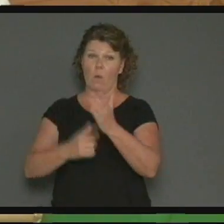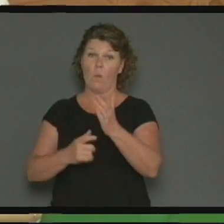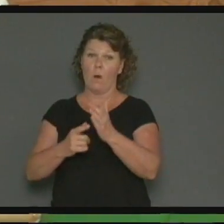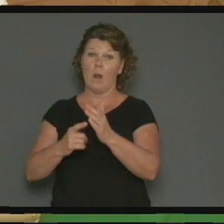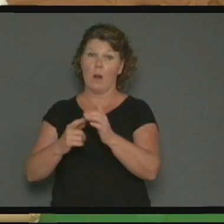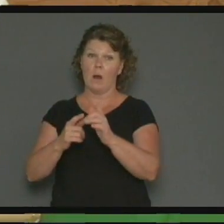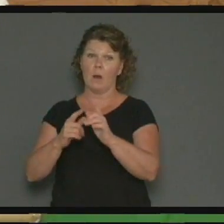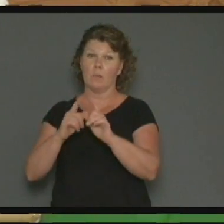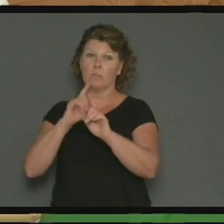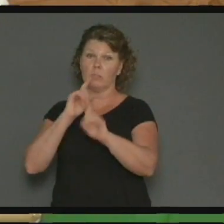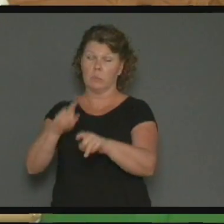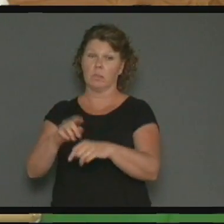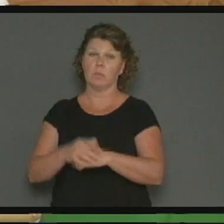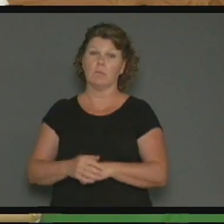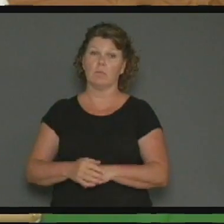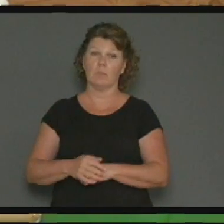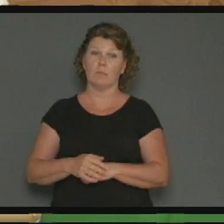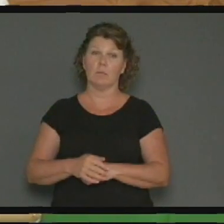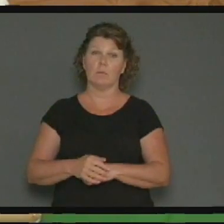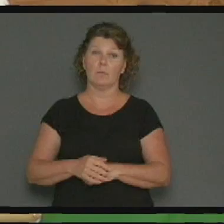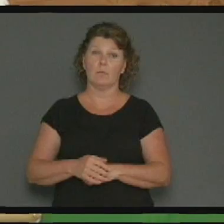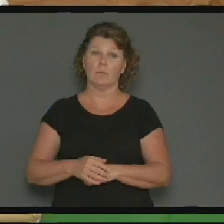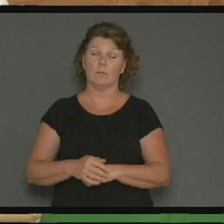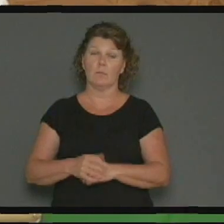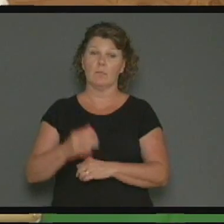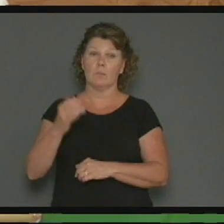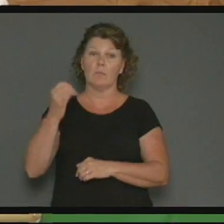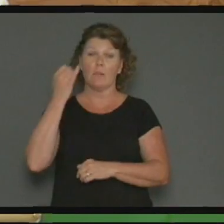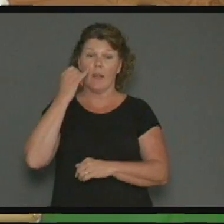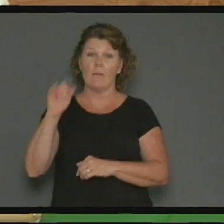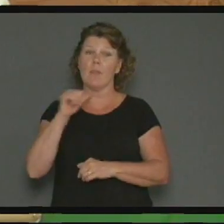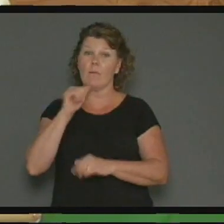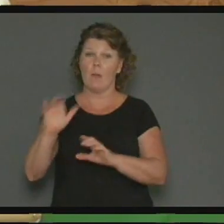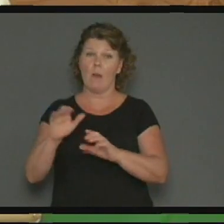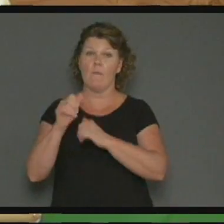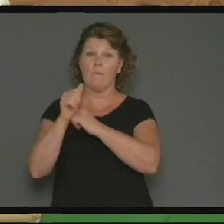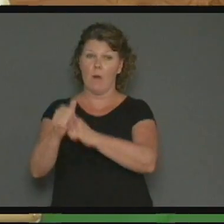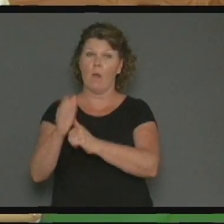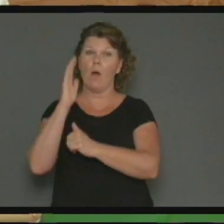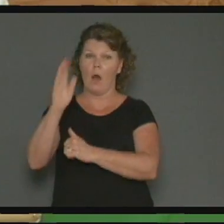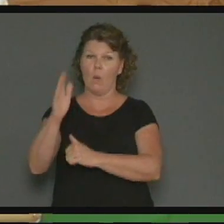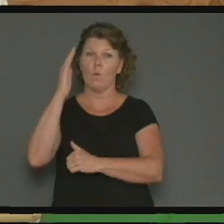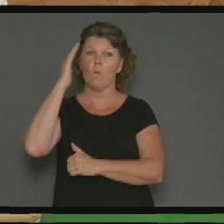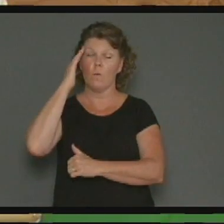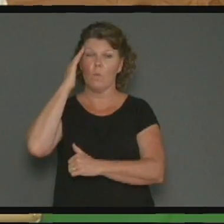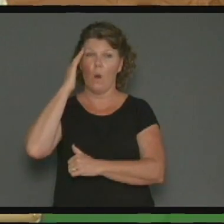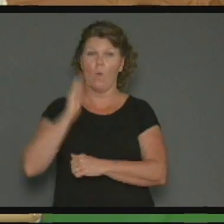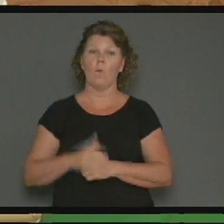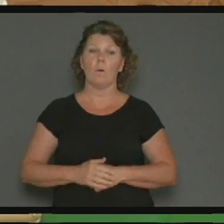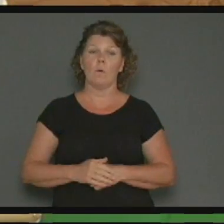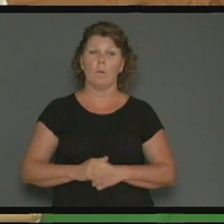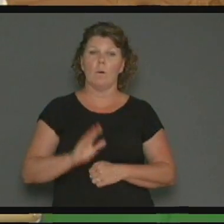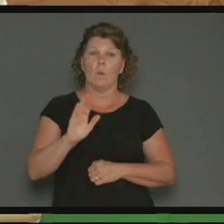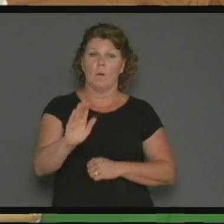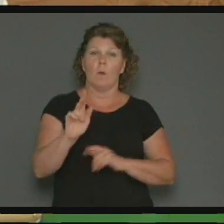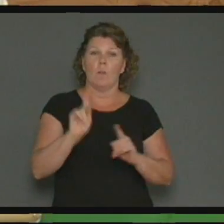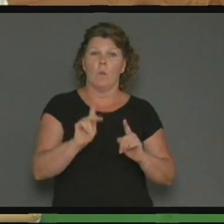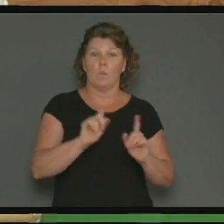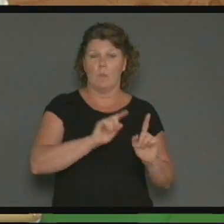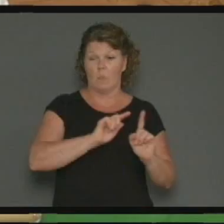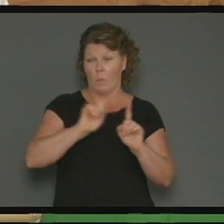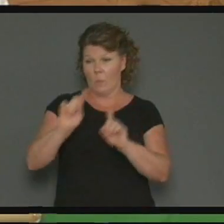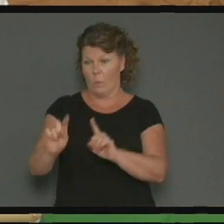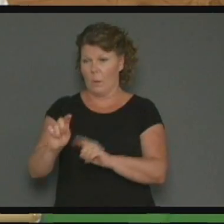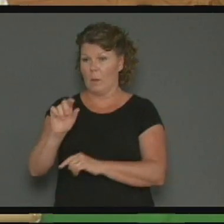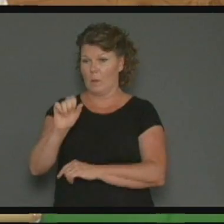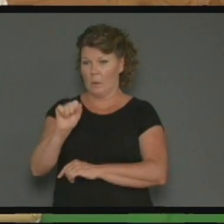me. And if not, I will know." So the men turned from there and went toward Sodom,